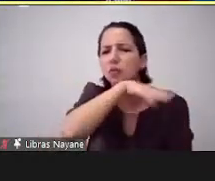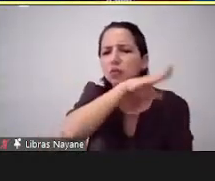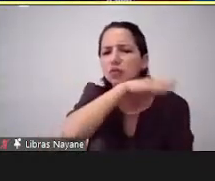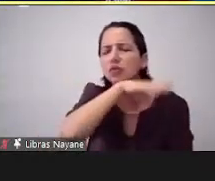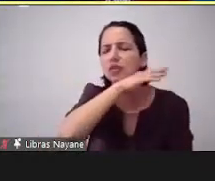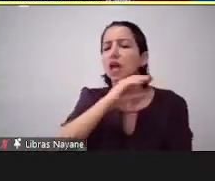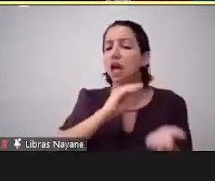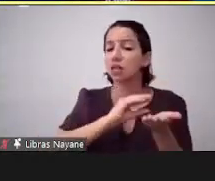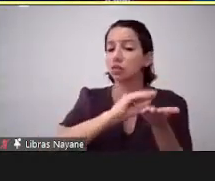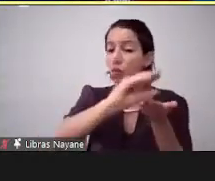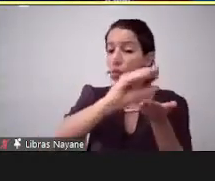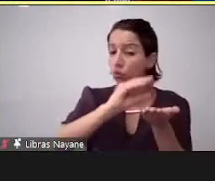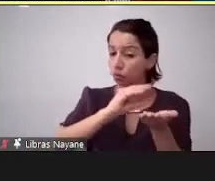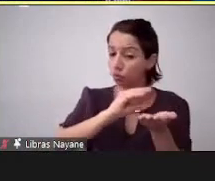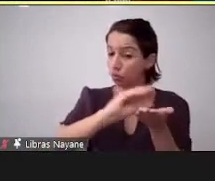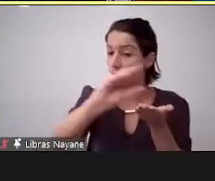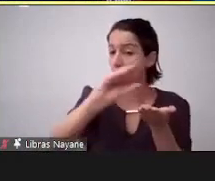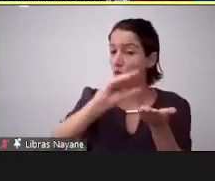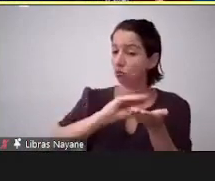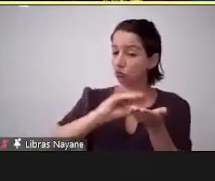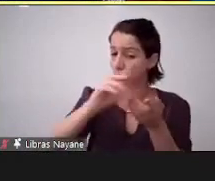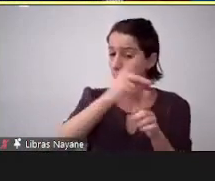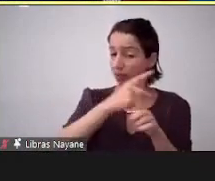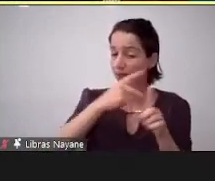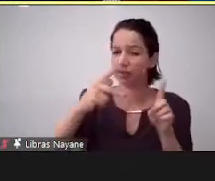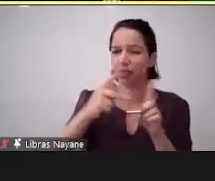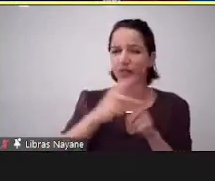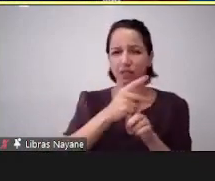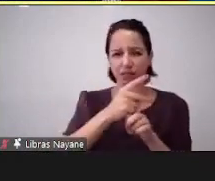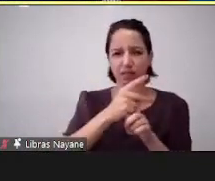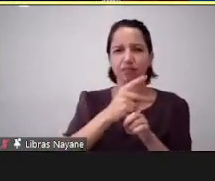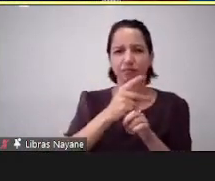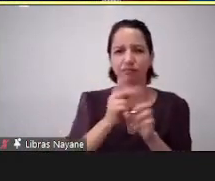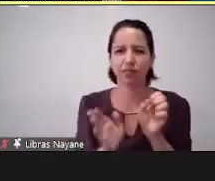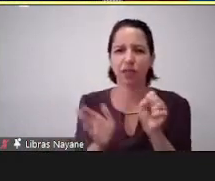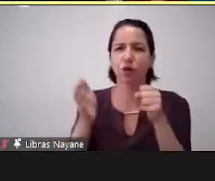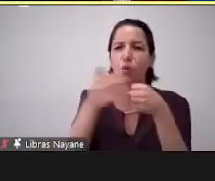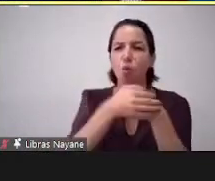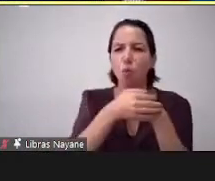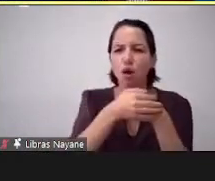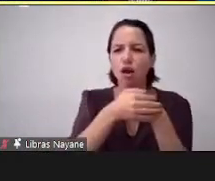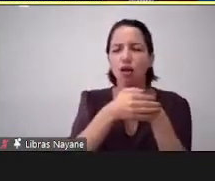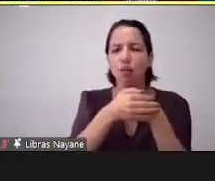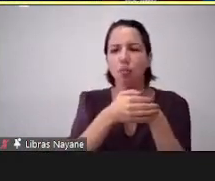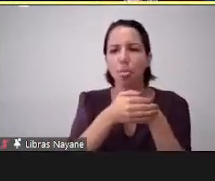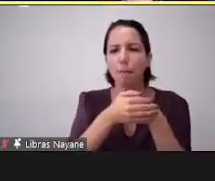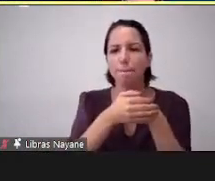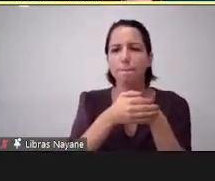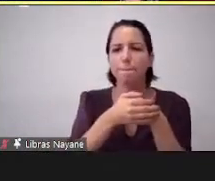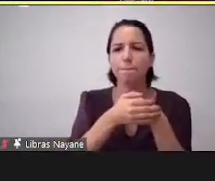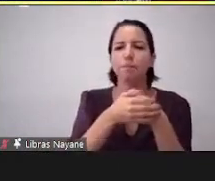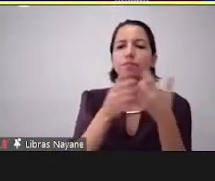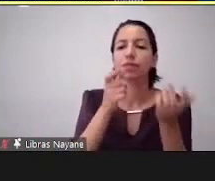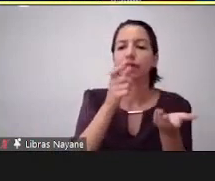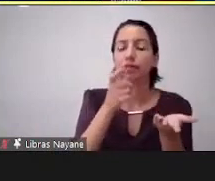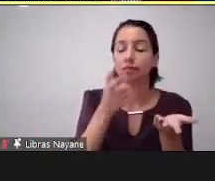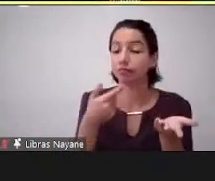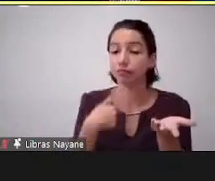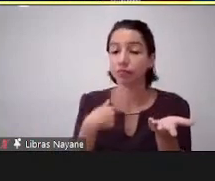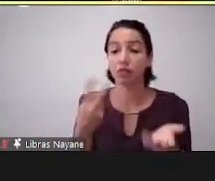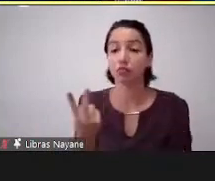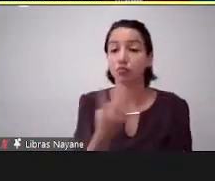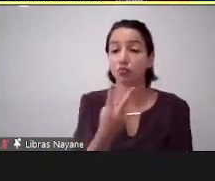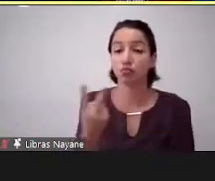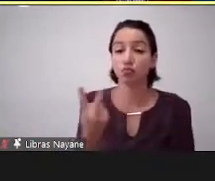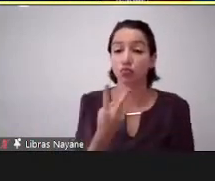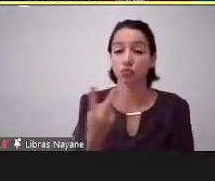has nothing to do with the Social Security. They do not contribute as